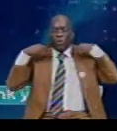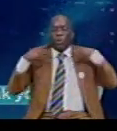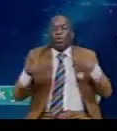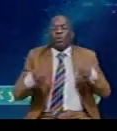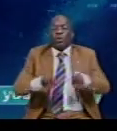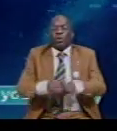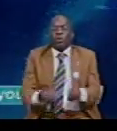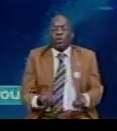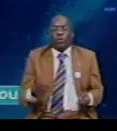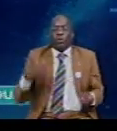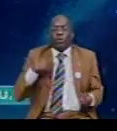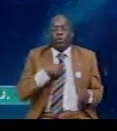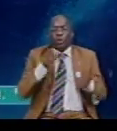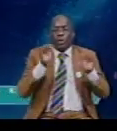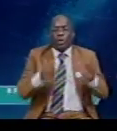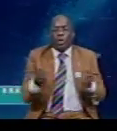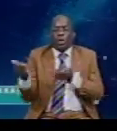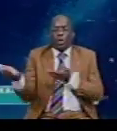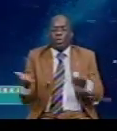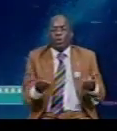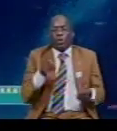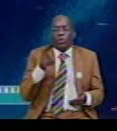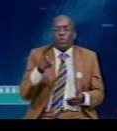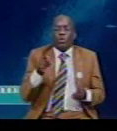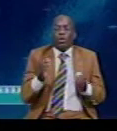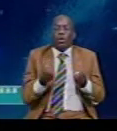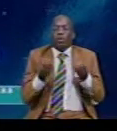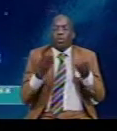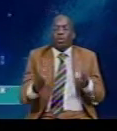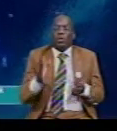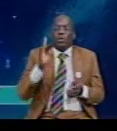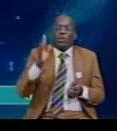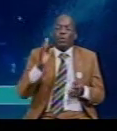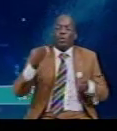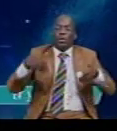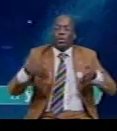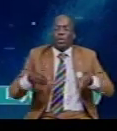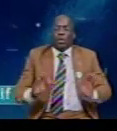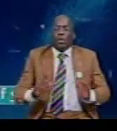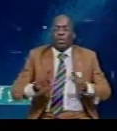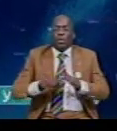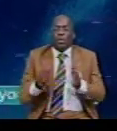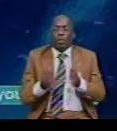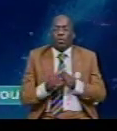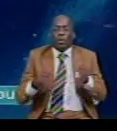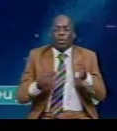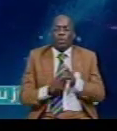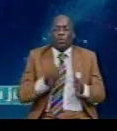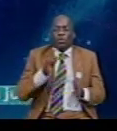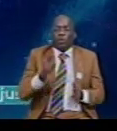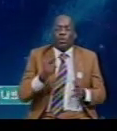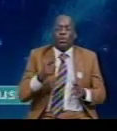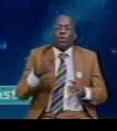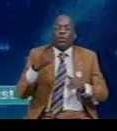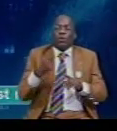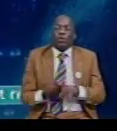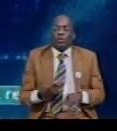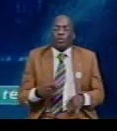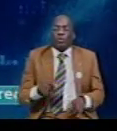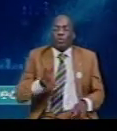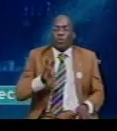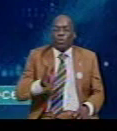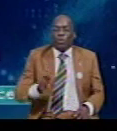can bring you multiple testimonies, but let's begin with this one that's coming from Wisdom GUC,